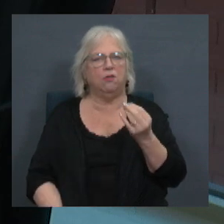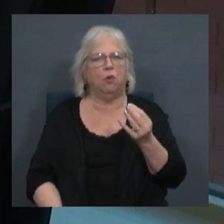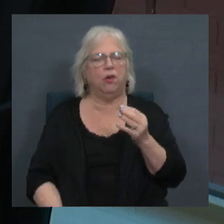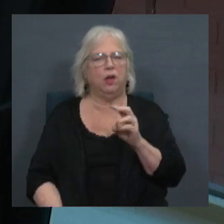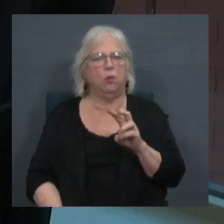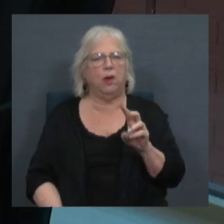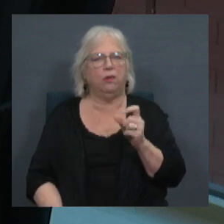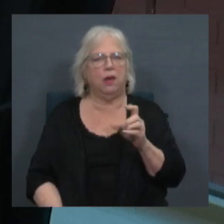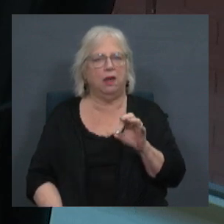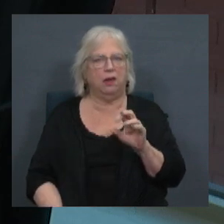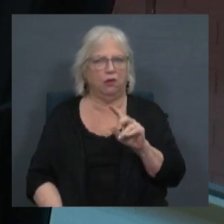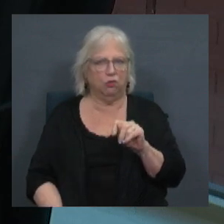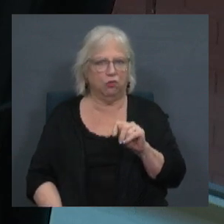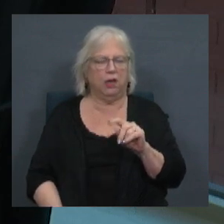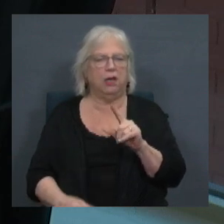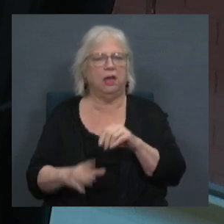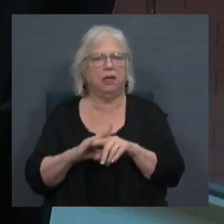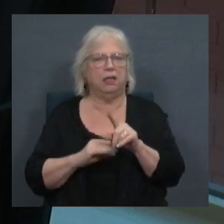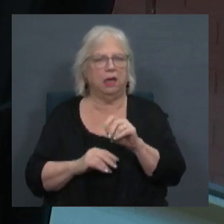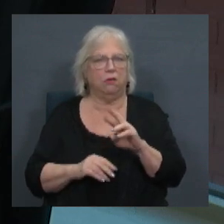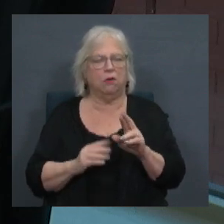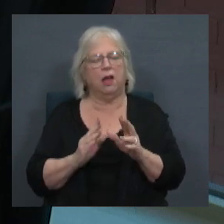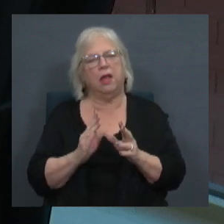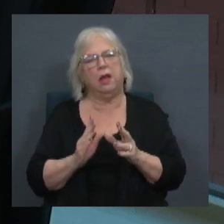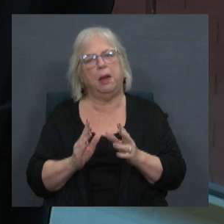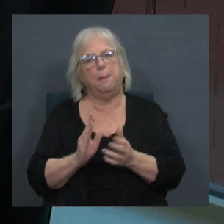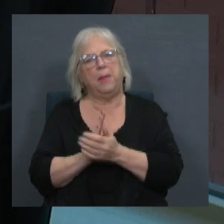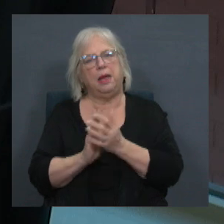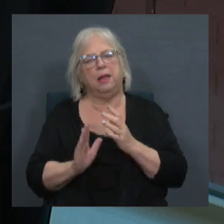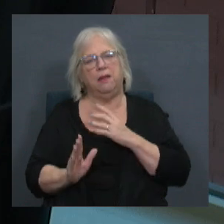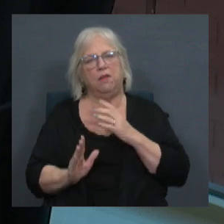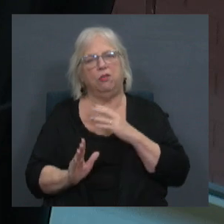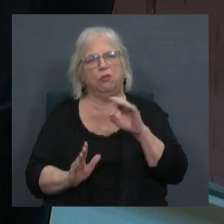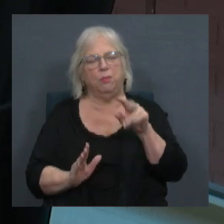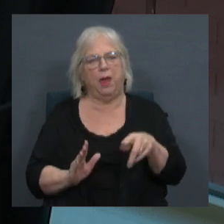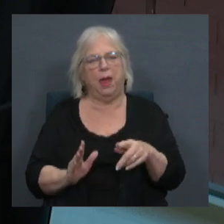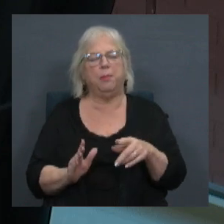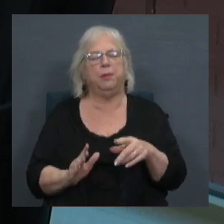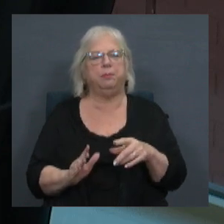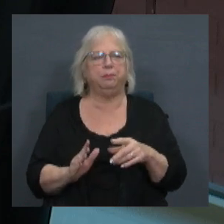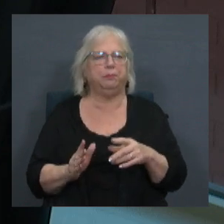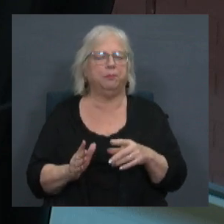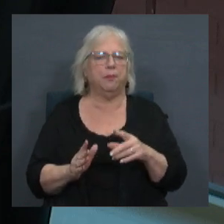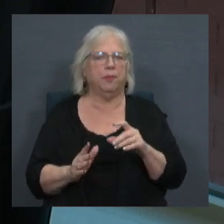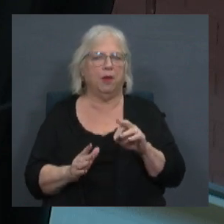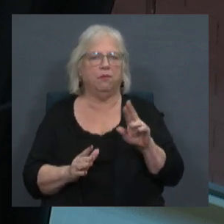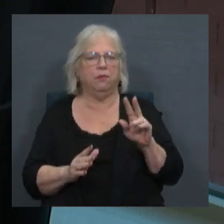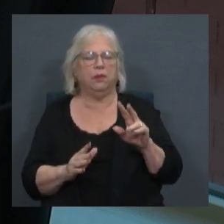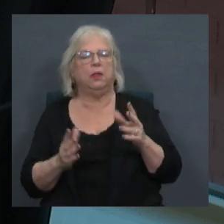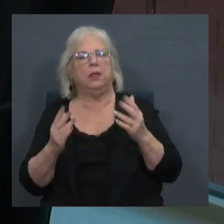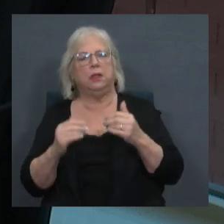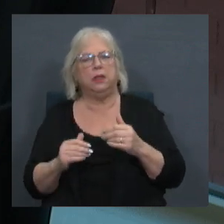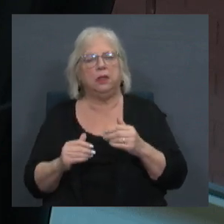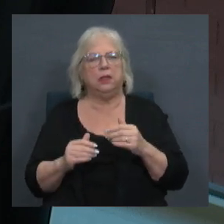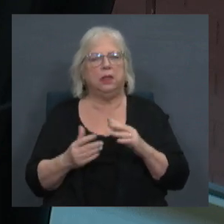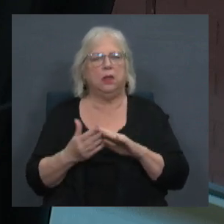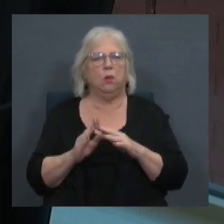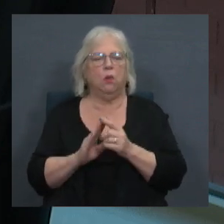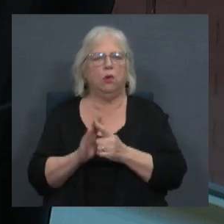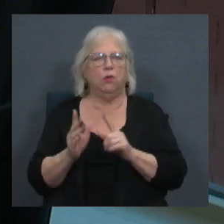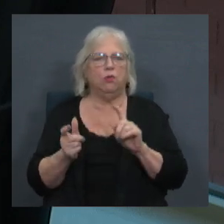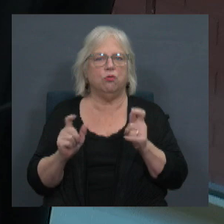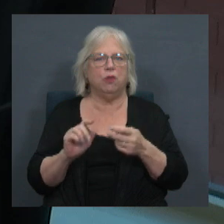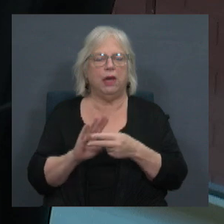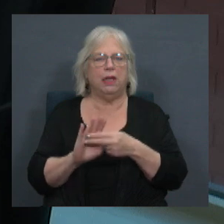Street, City of Little Rock, Arkansas, amending the official zoning map of the City of Little Rock, Arkansas, and for other purposes. An ordinance